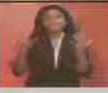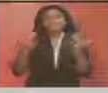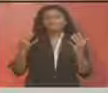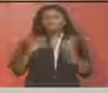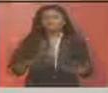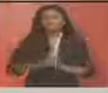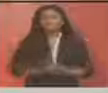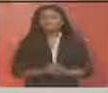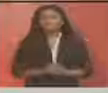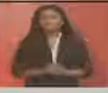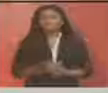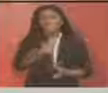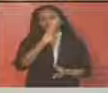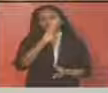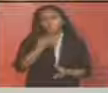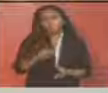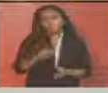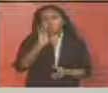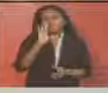up to